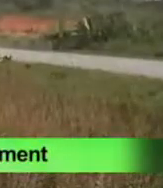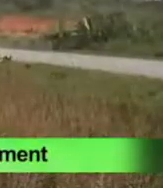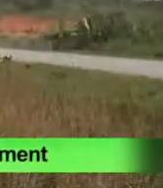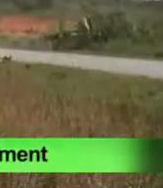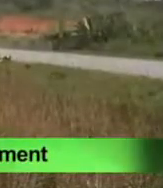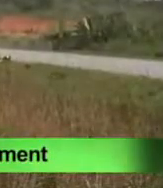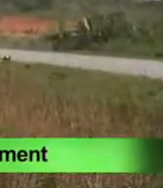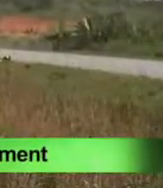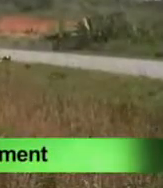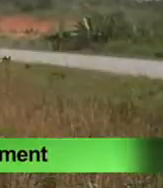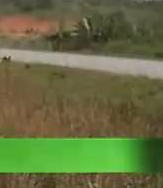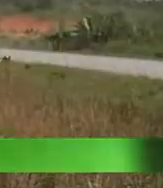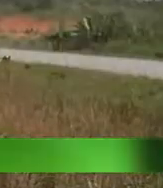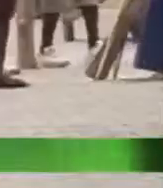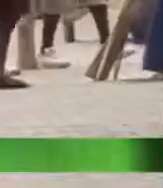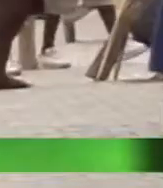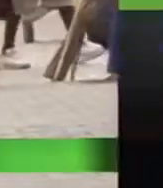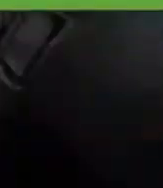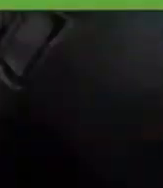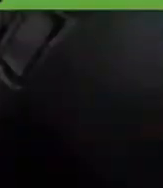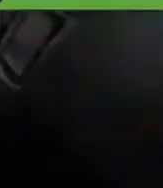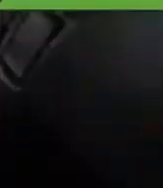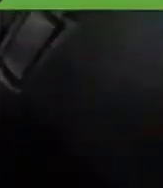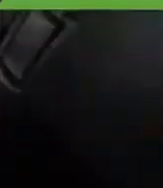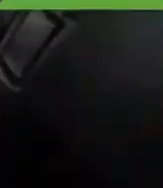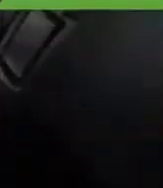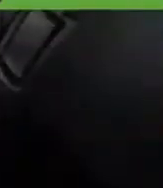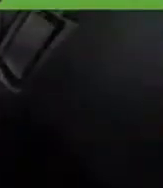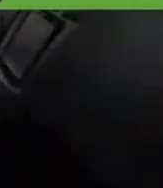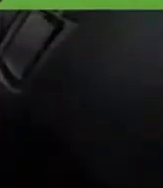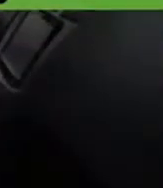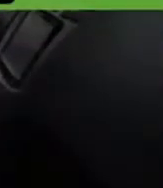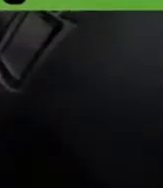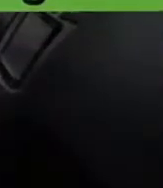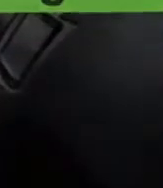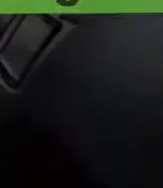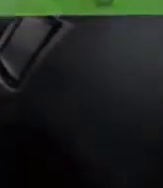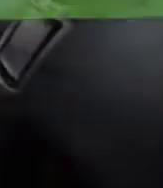speed limits apply. So if you're